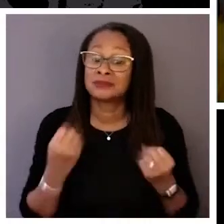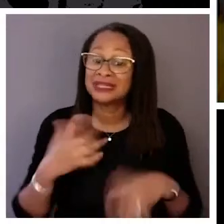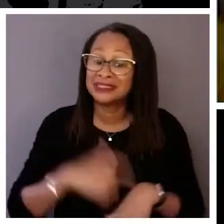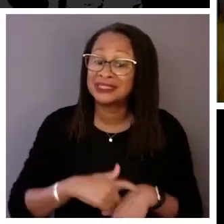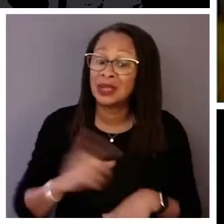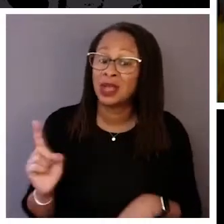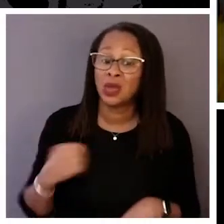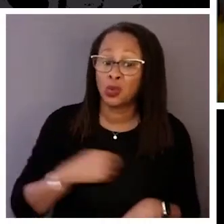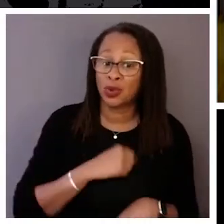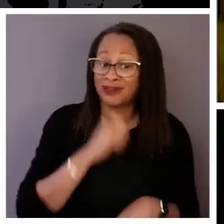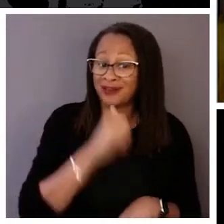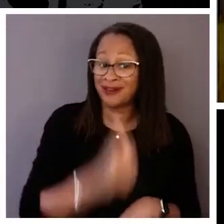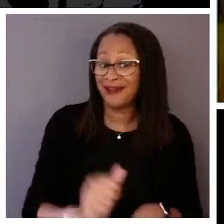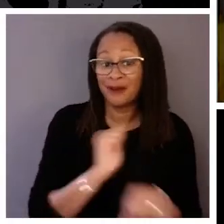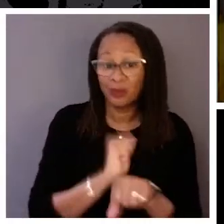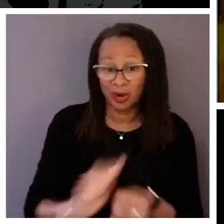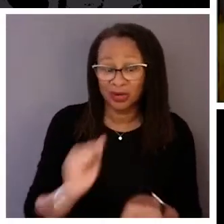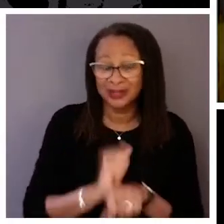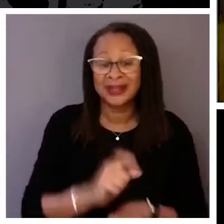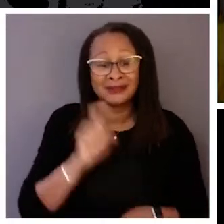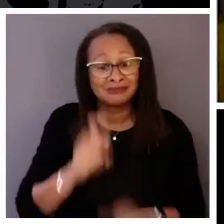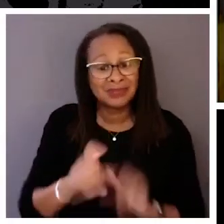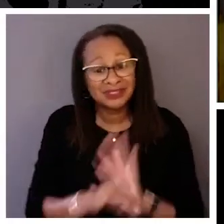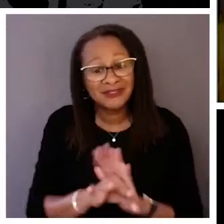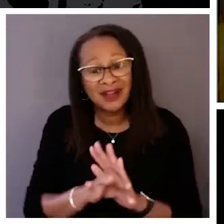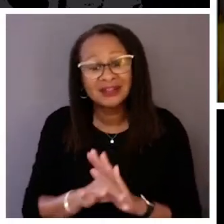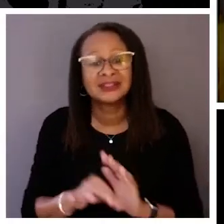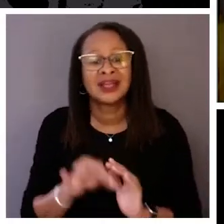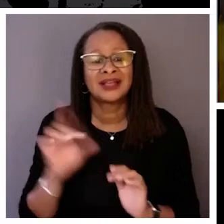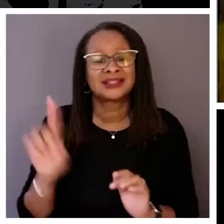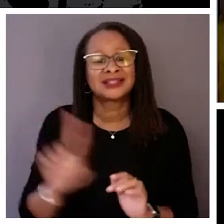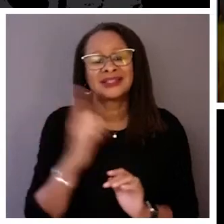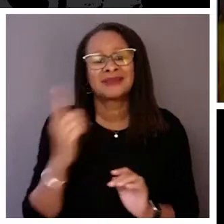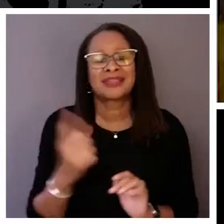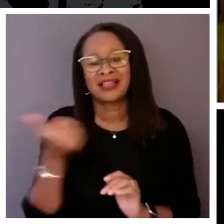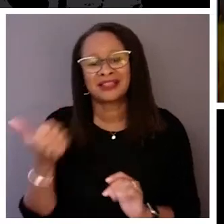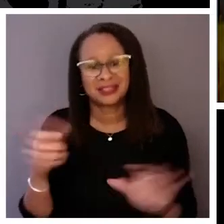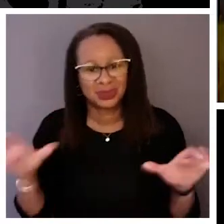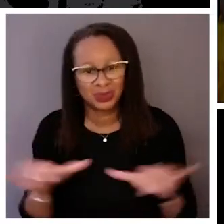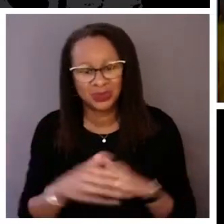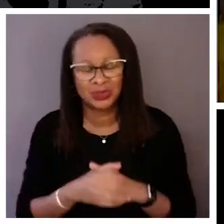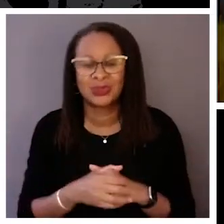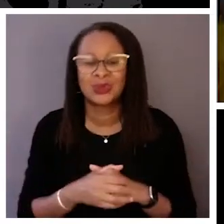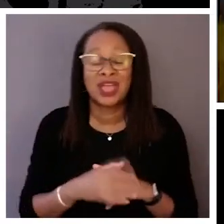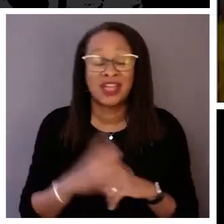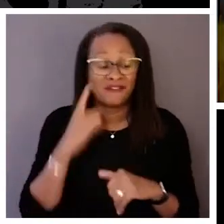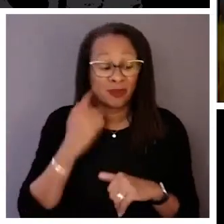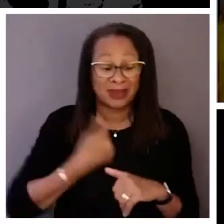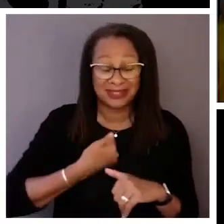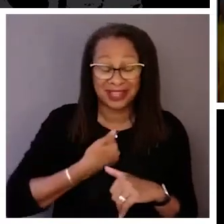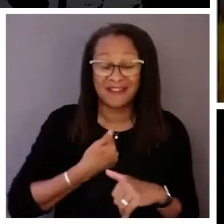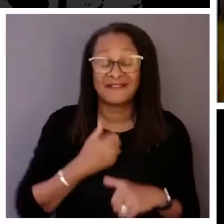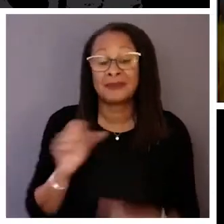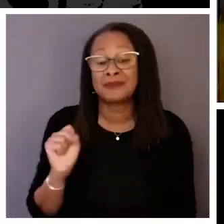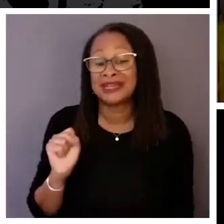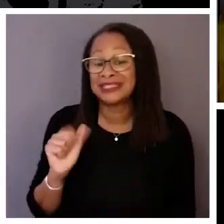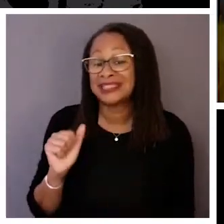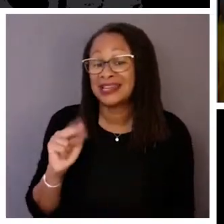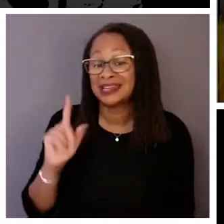there are many times we are not working and we have to find something else to do. And for me, my sanity is entirely wrapped up in my creativity.